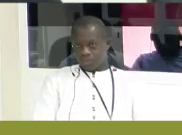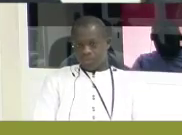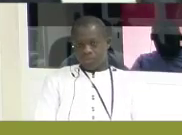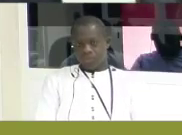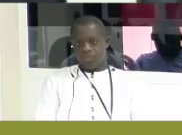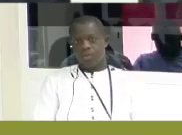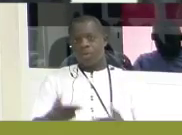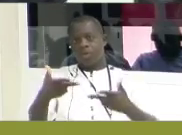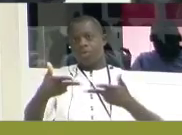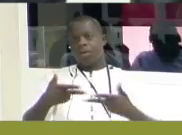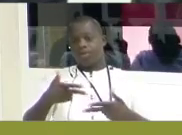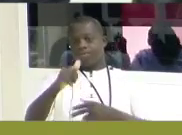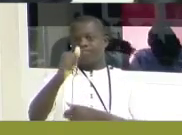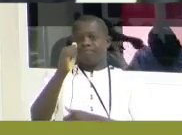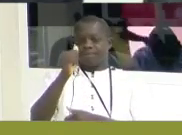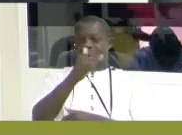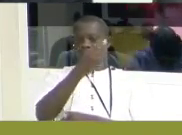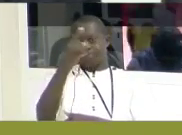Welcome back, everybody.